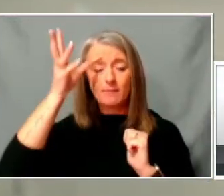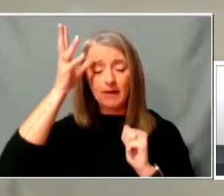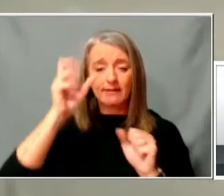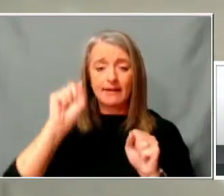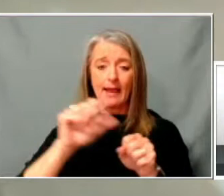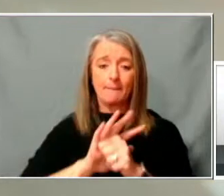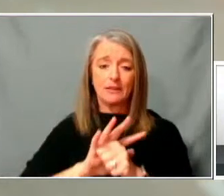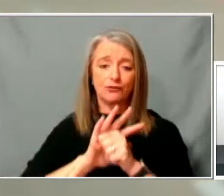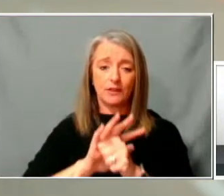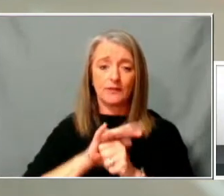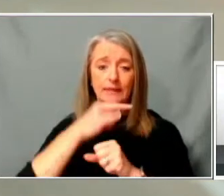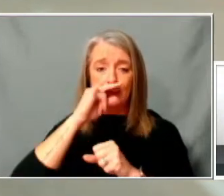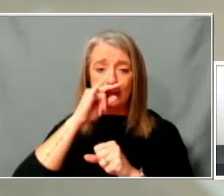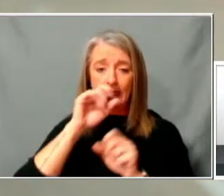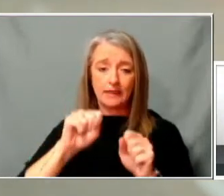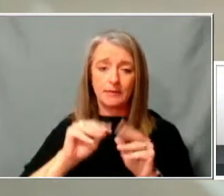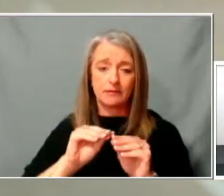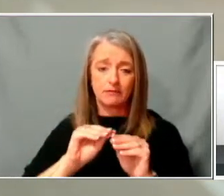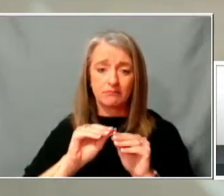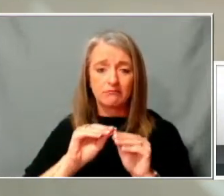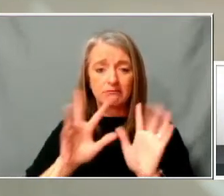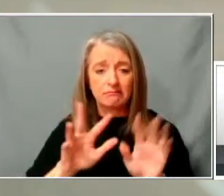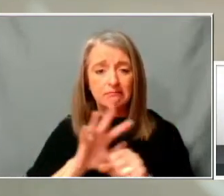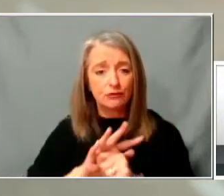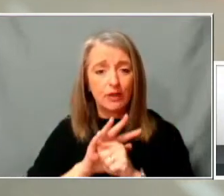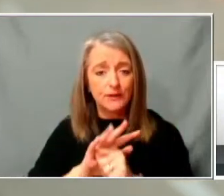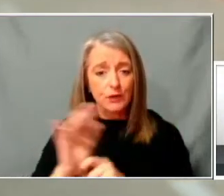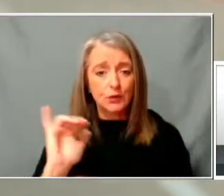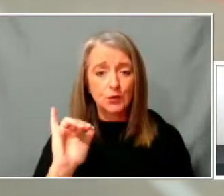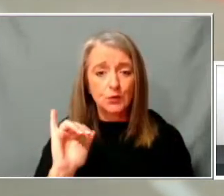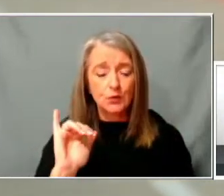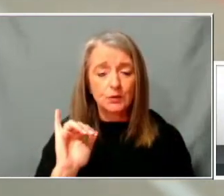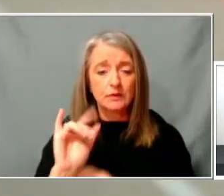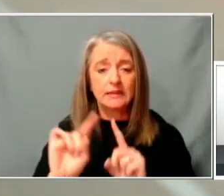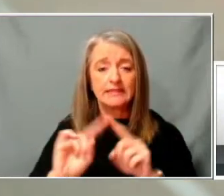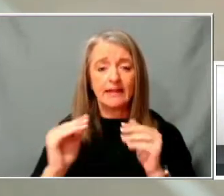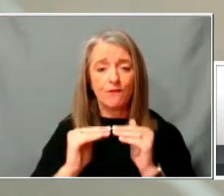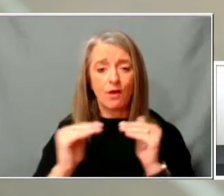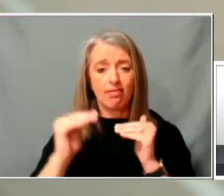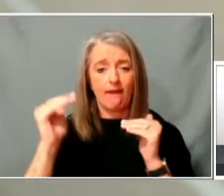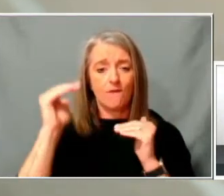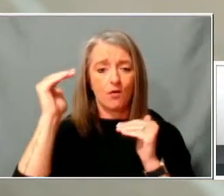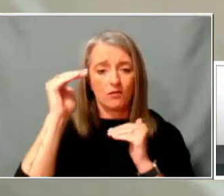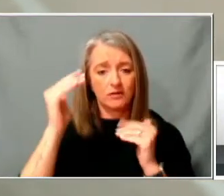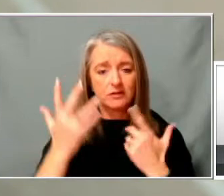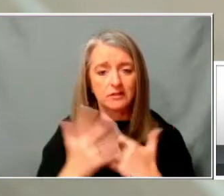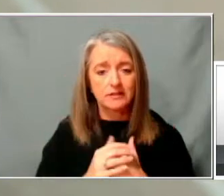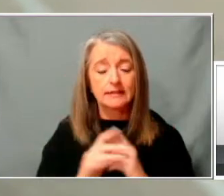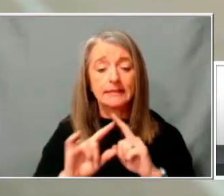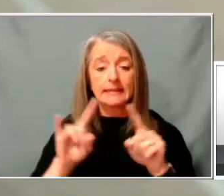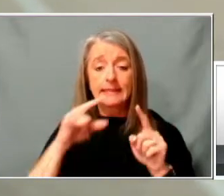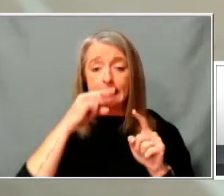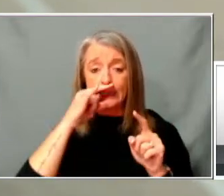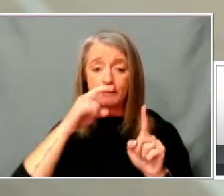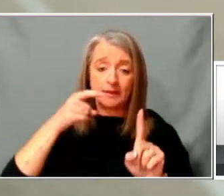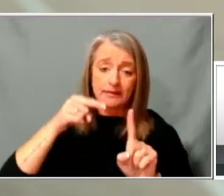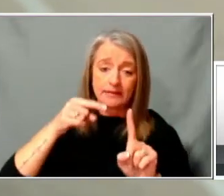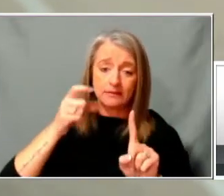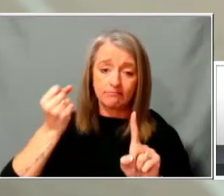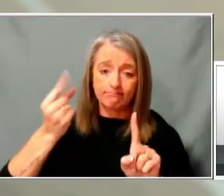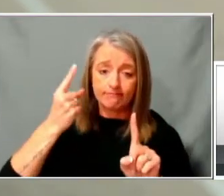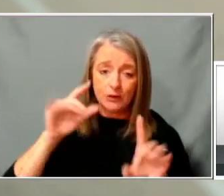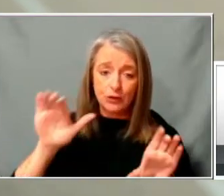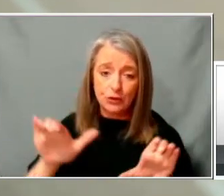For the kid, obviously, it's a big deal. But there's different levels. The kid has to understand you do everything you can